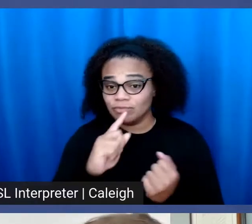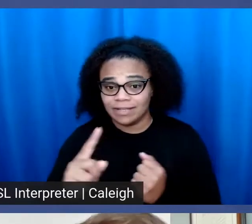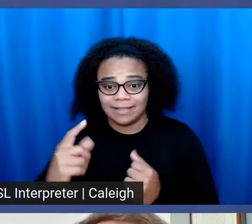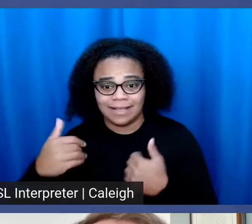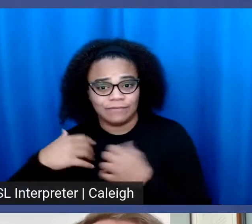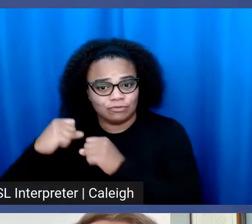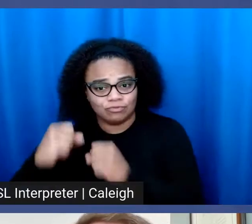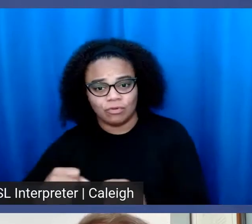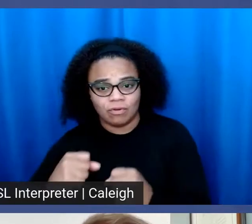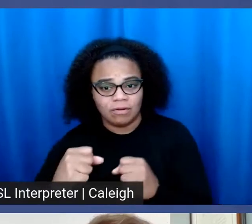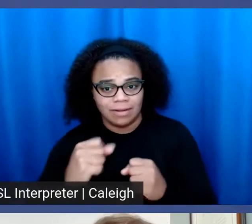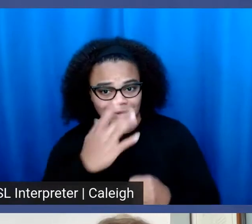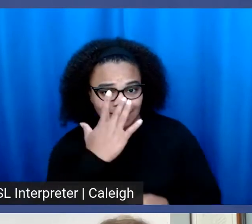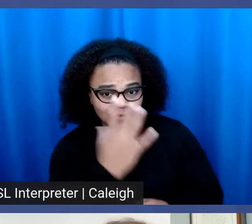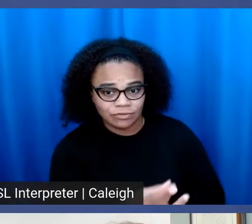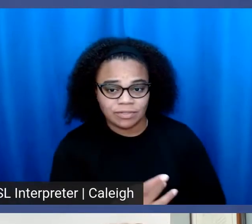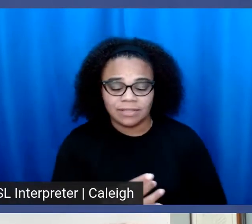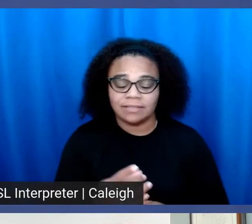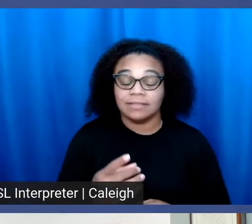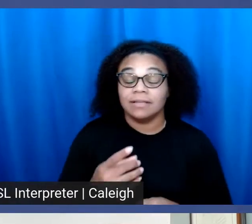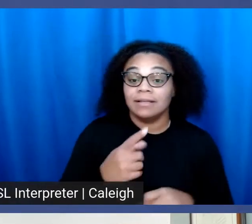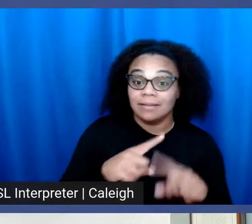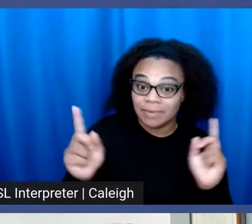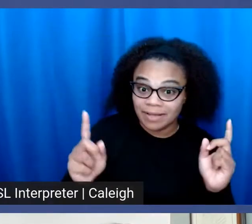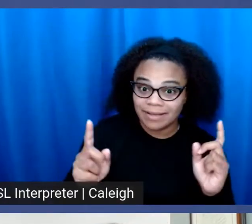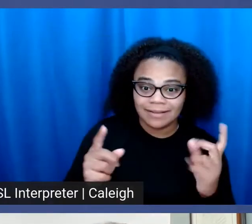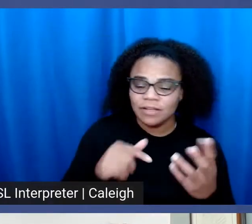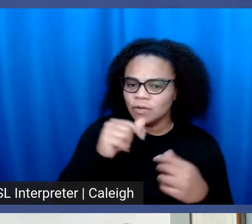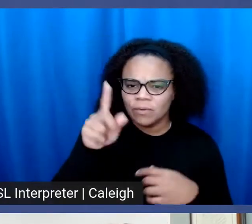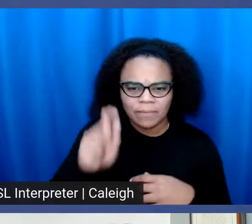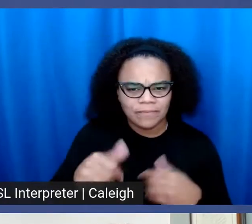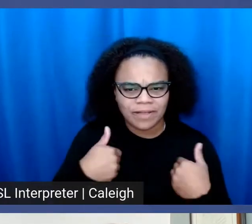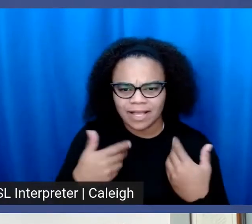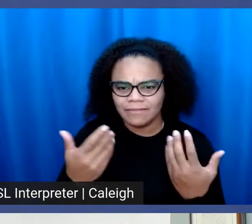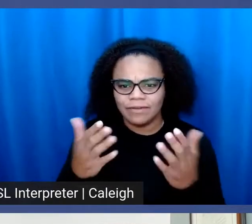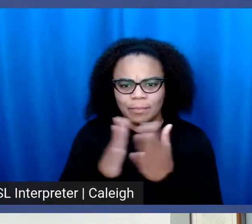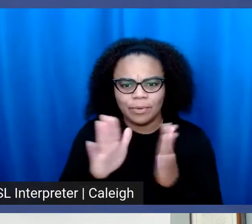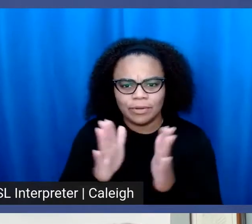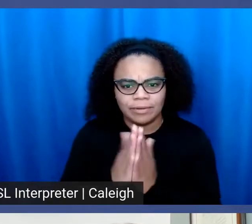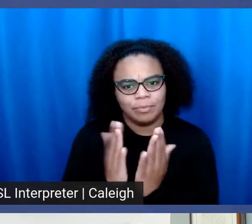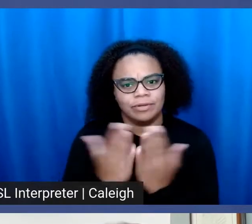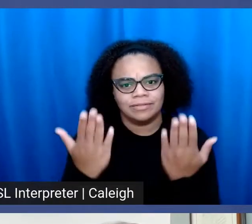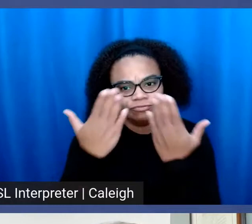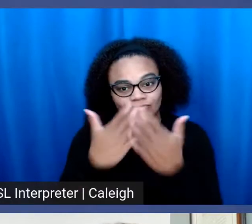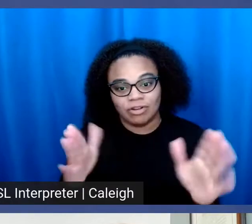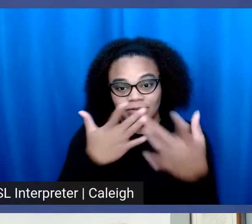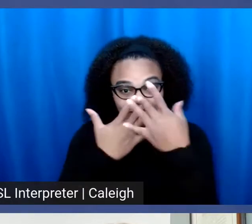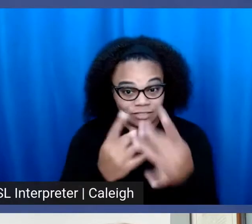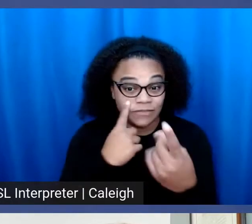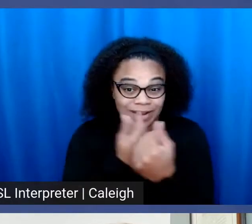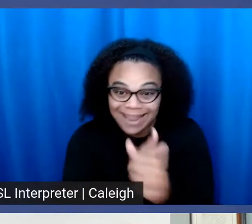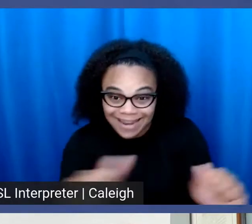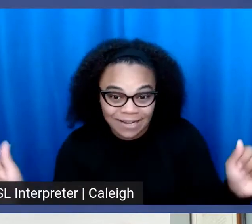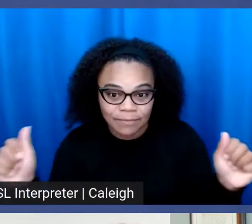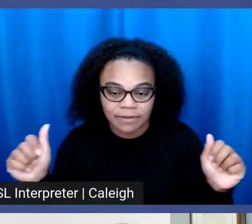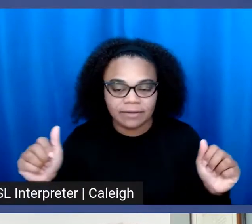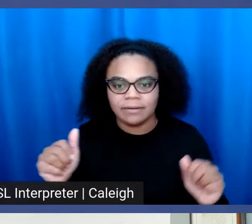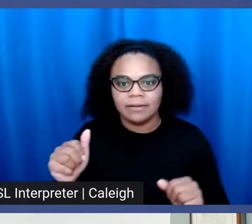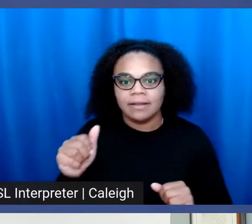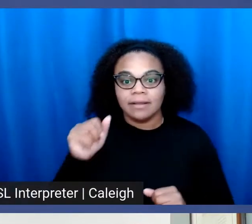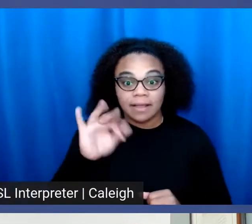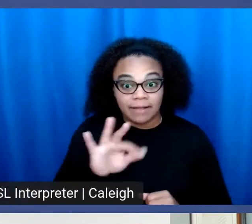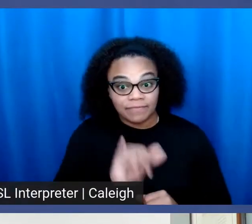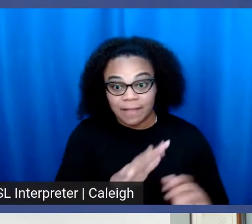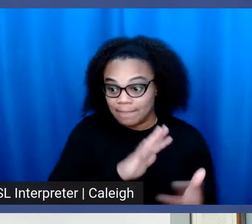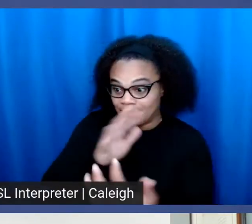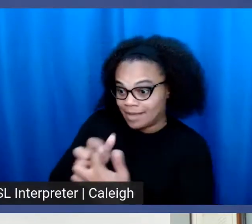held in that particular jurisdiction, that you don't have to have books that are of general interest to everybody. If they find an audience among students, maybe